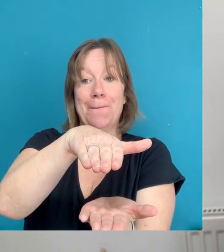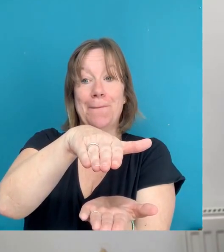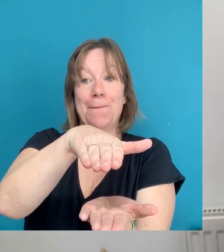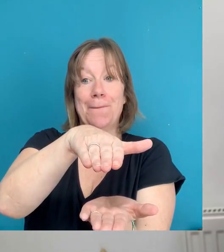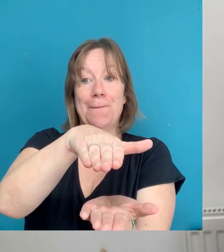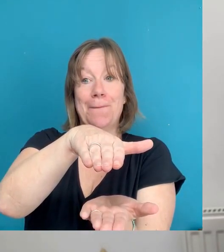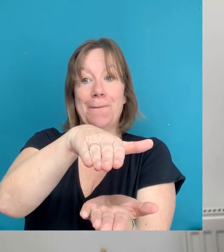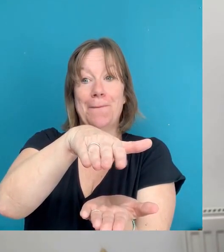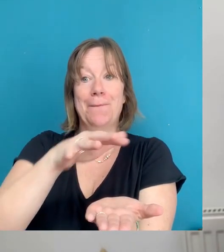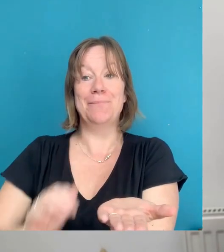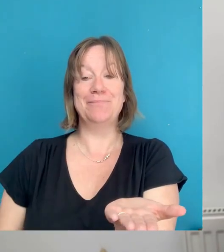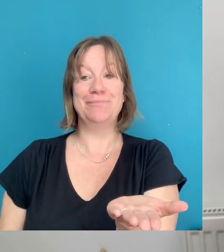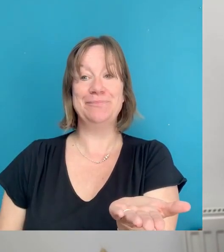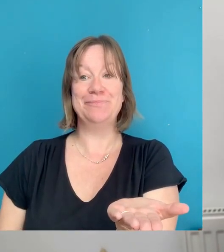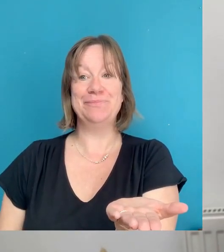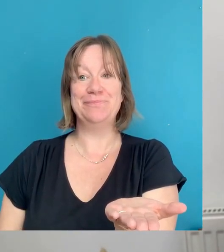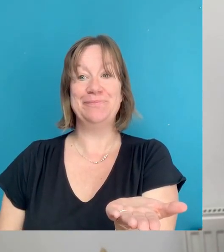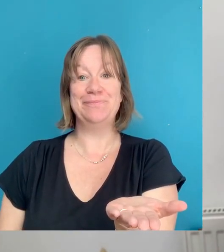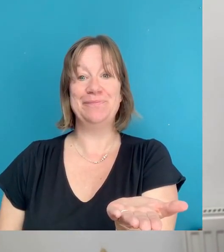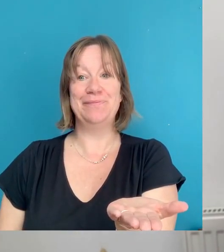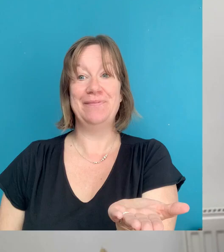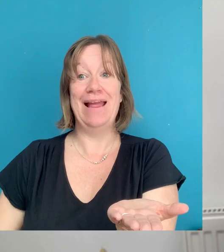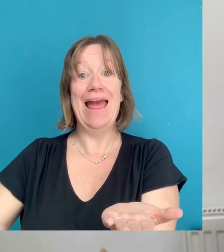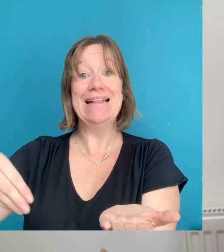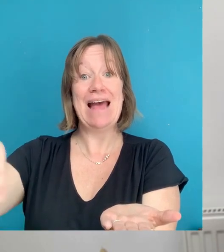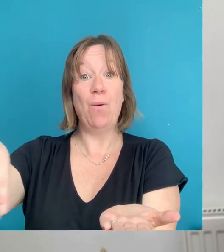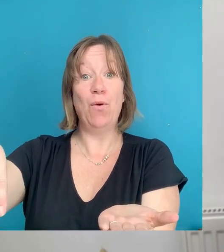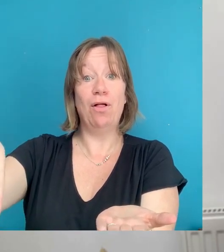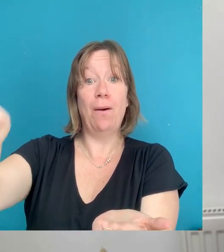Then put a sheet of newsprint on top of that.